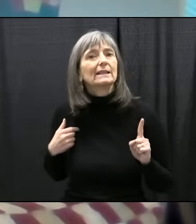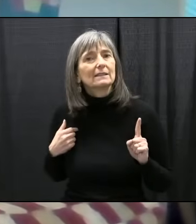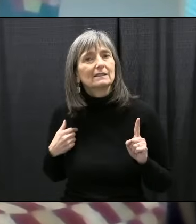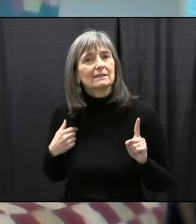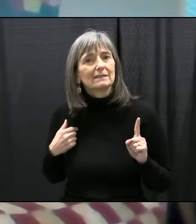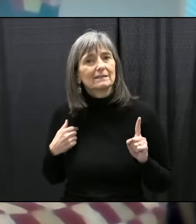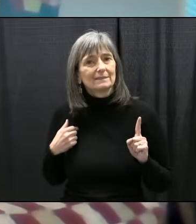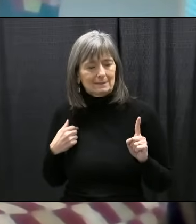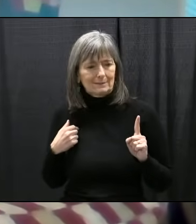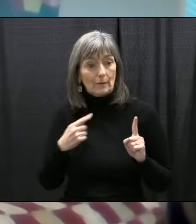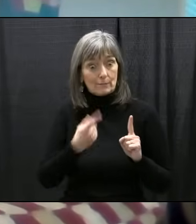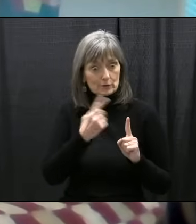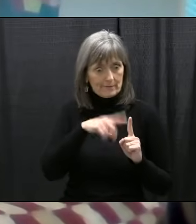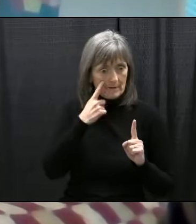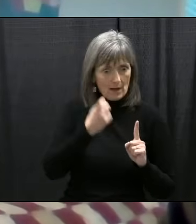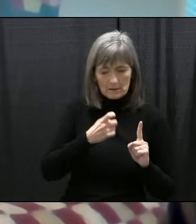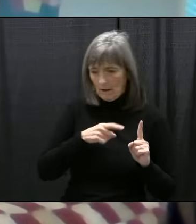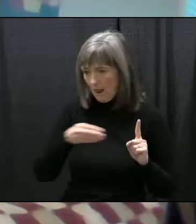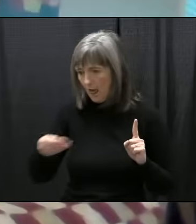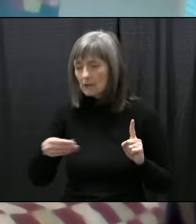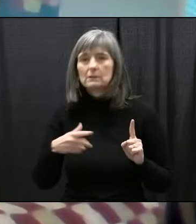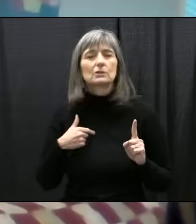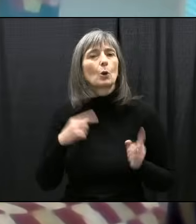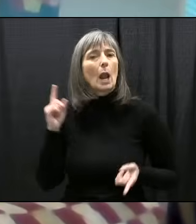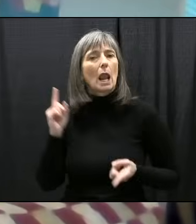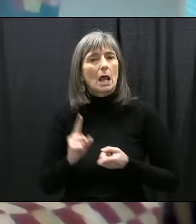spread. So that's why it's so important for us to try to reduce our